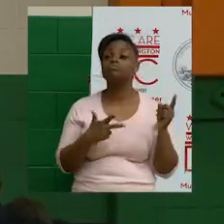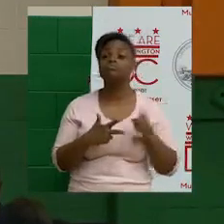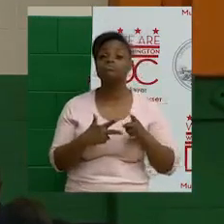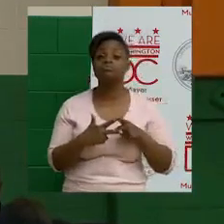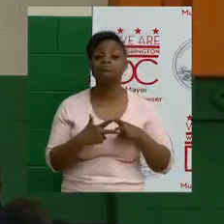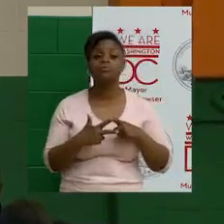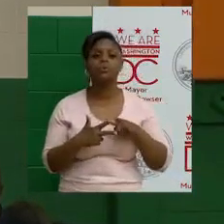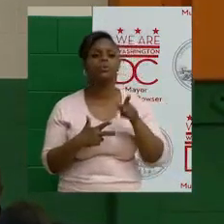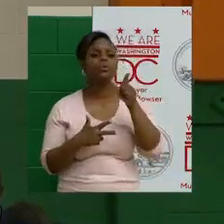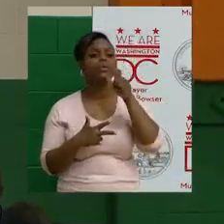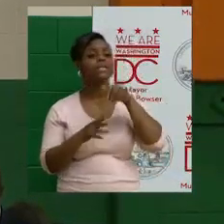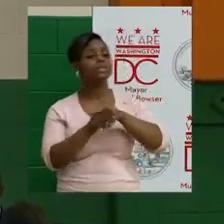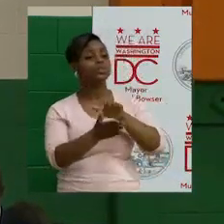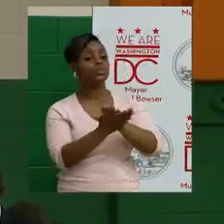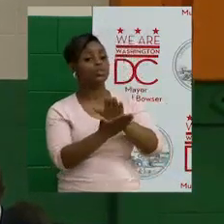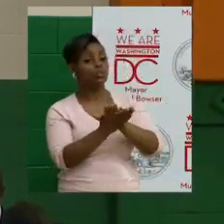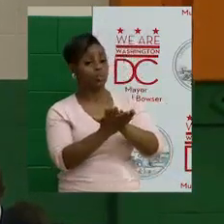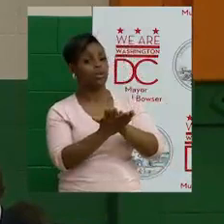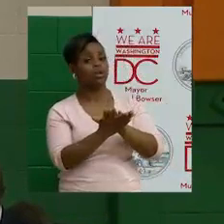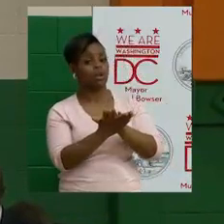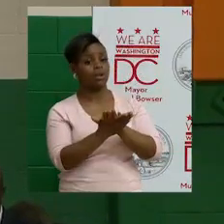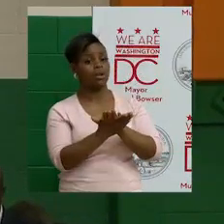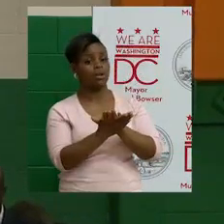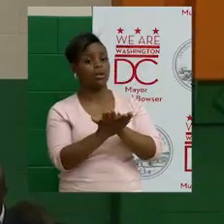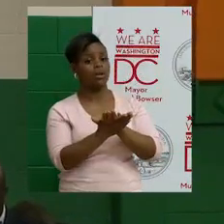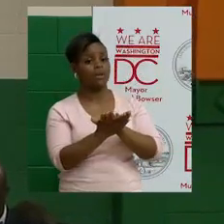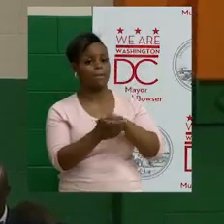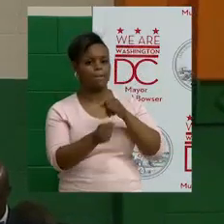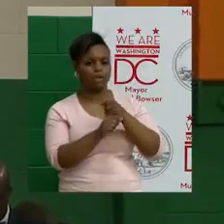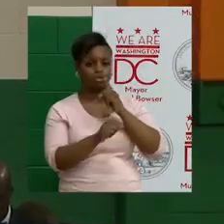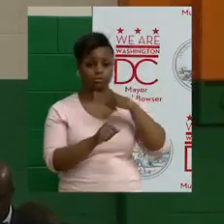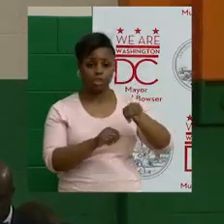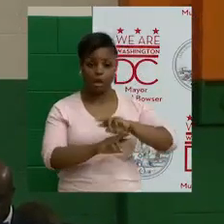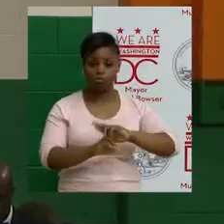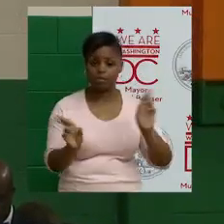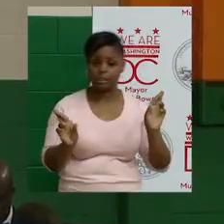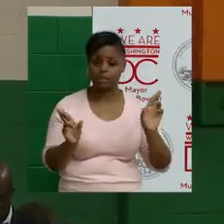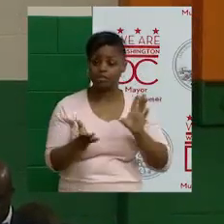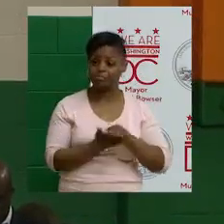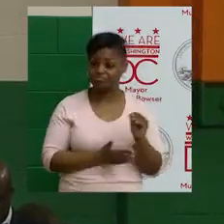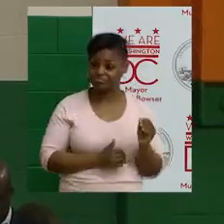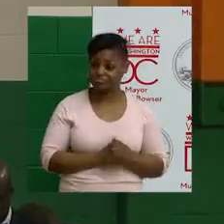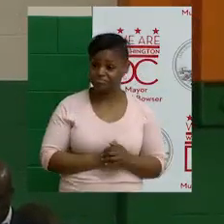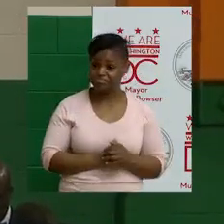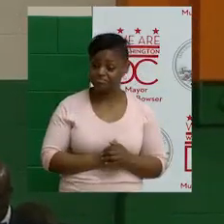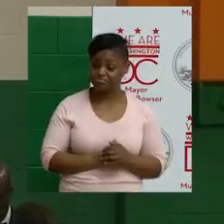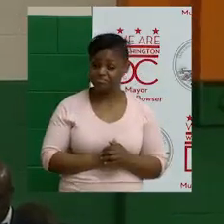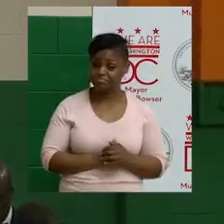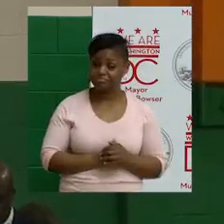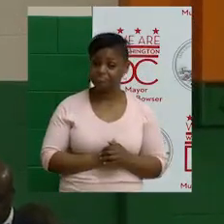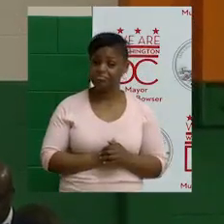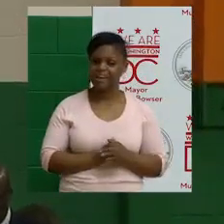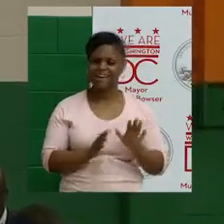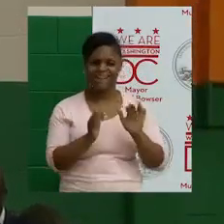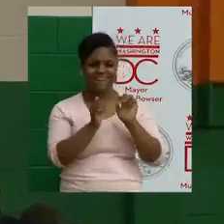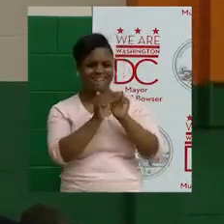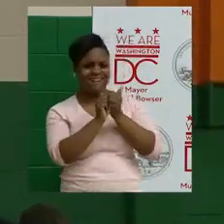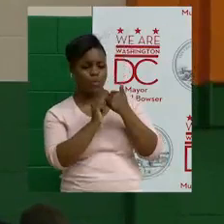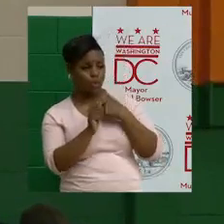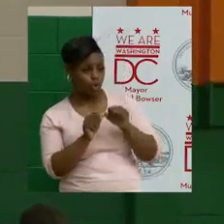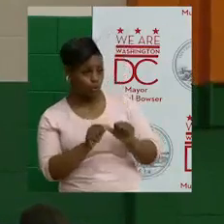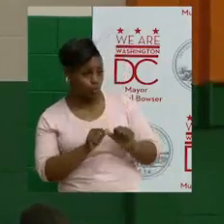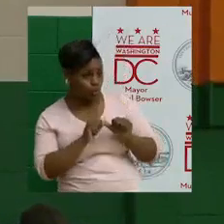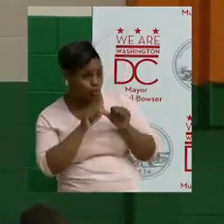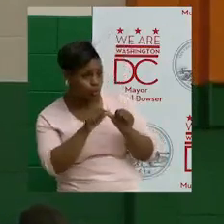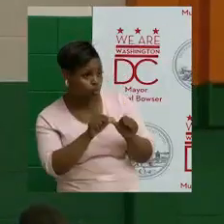school, our second area is making sure that they are ready to learn. And the way in which we want to continue to do that is to ensure that